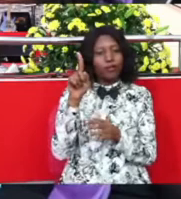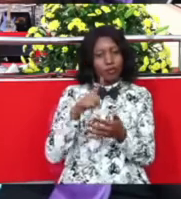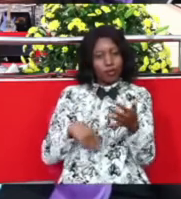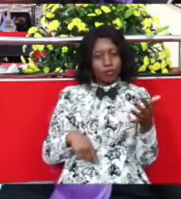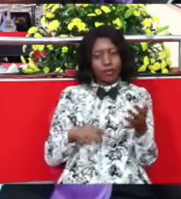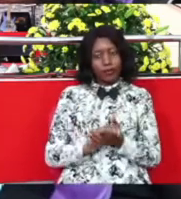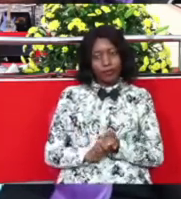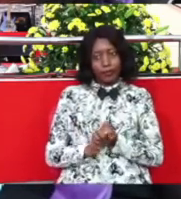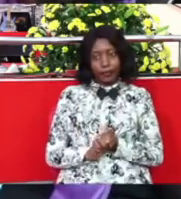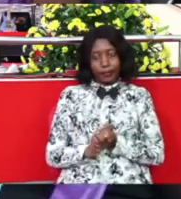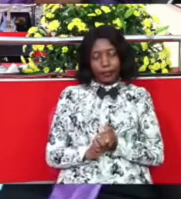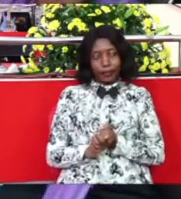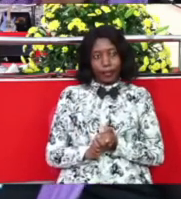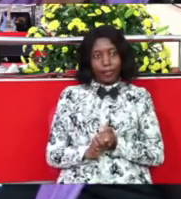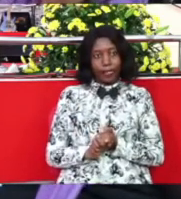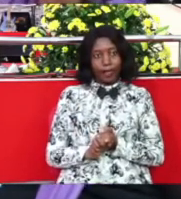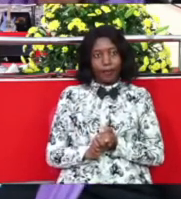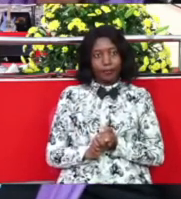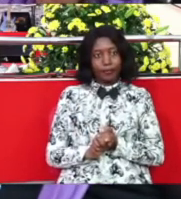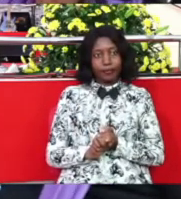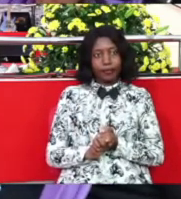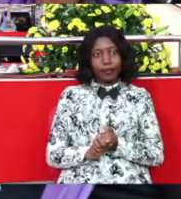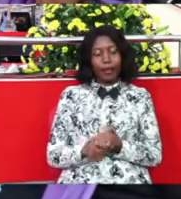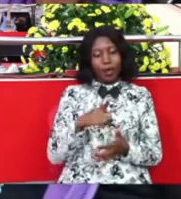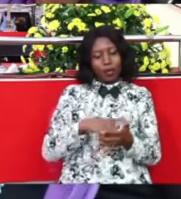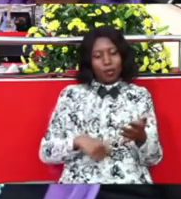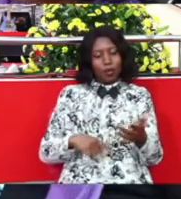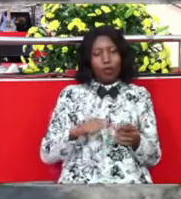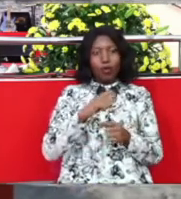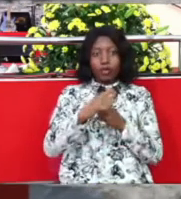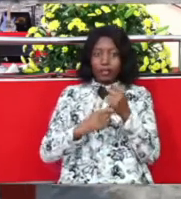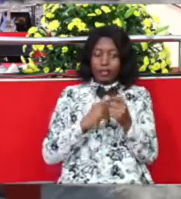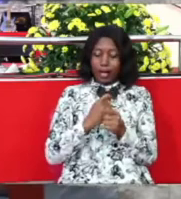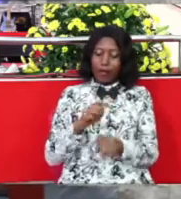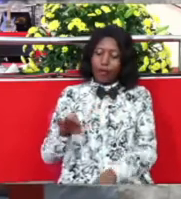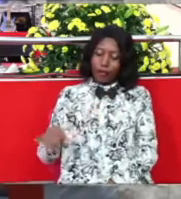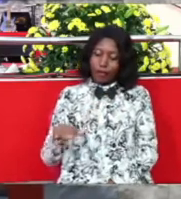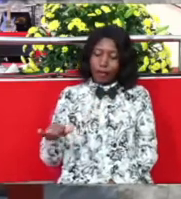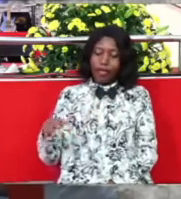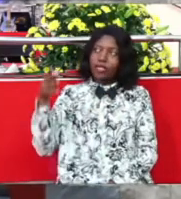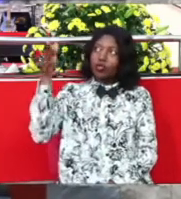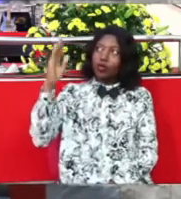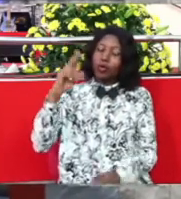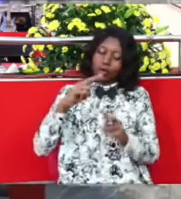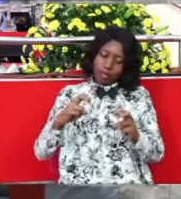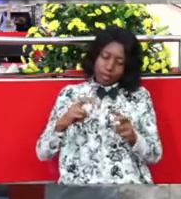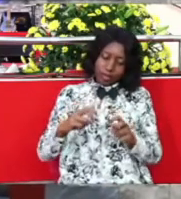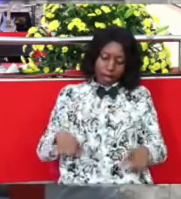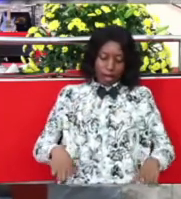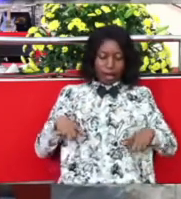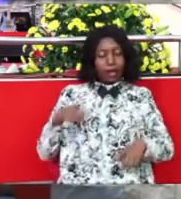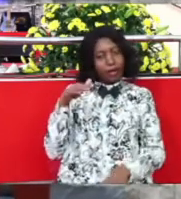kujiuliza asubuhi ya leo. What kind of habitation is God looking for in your life? Mungu anataka kuishi